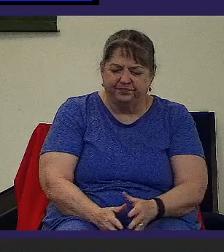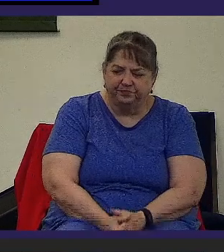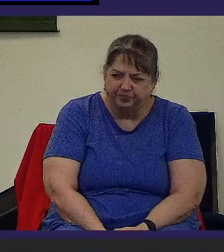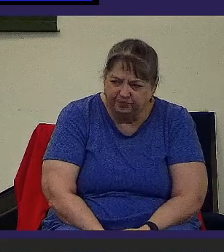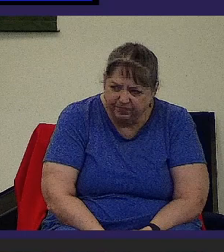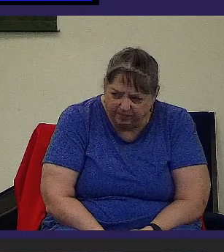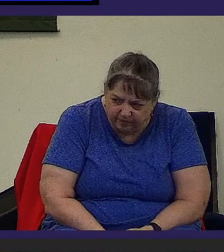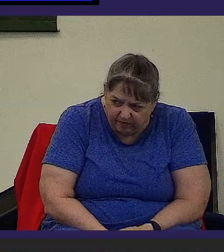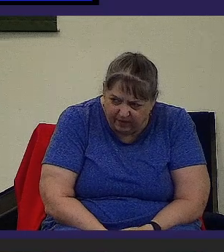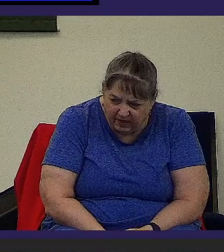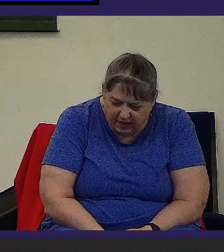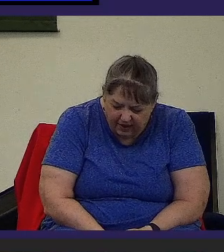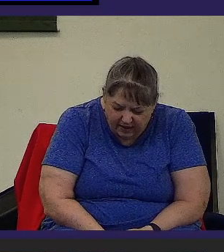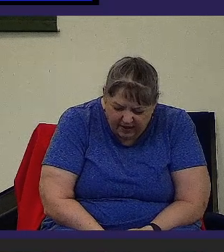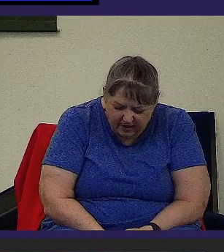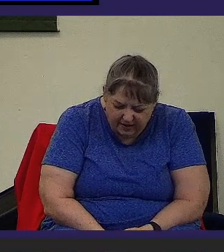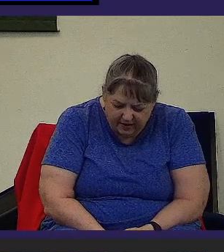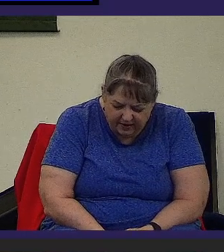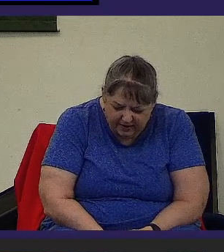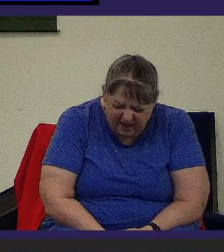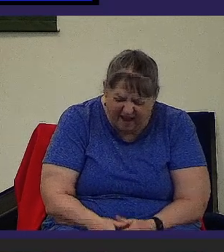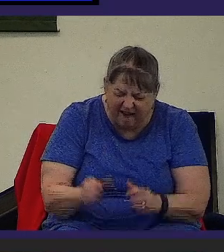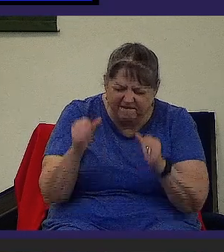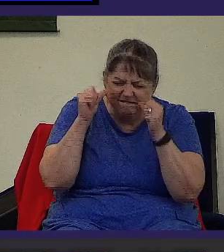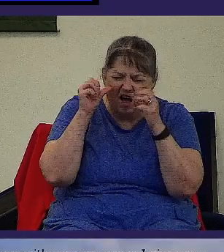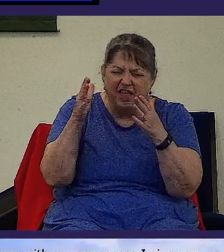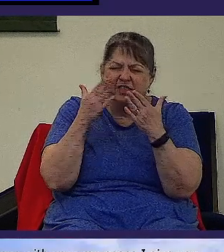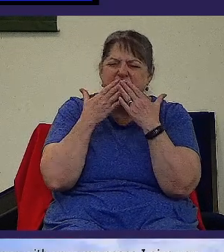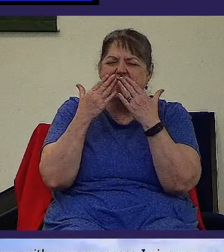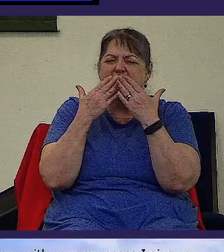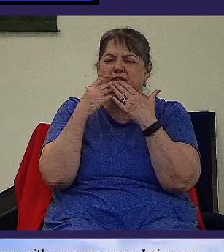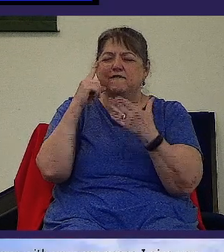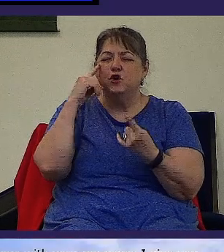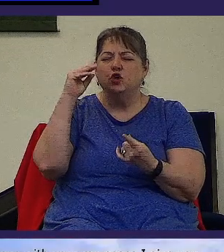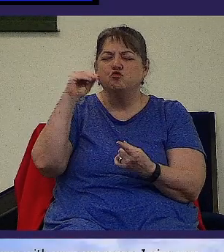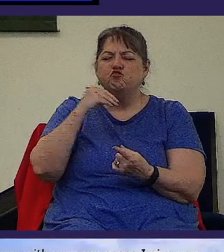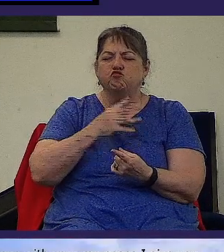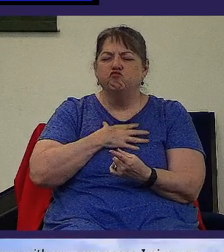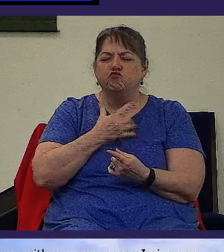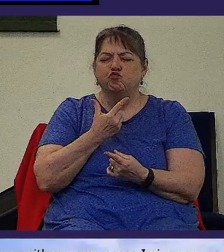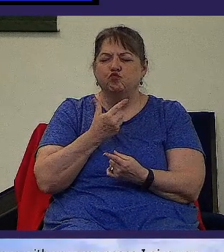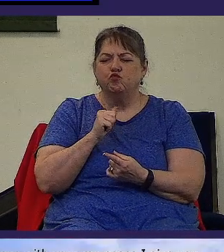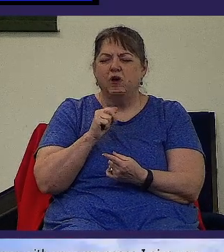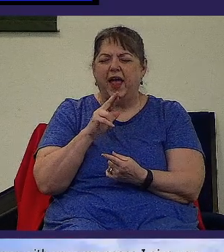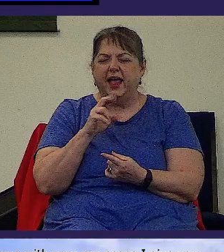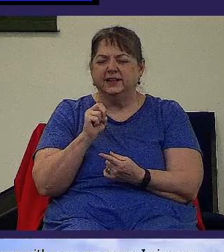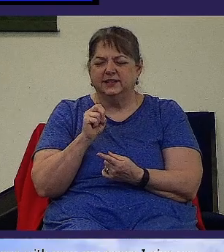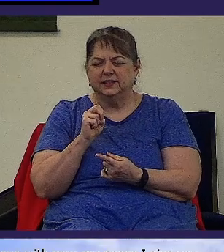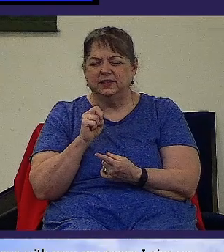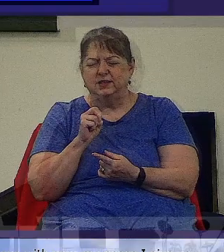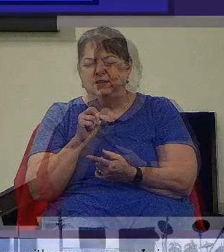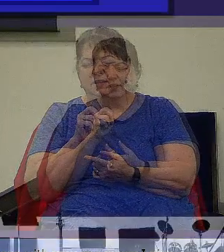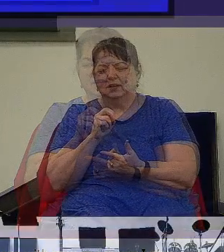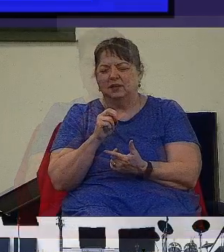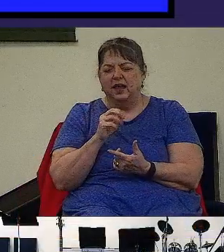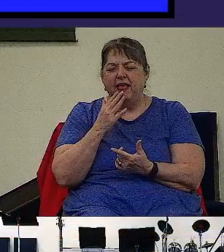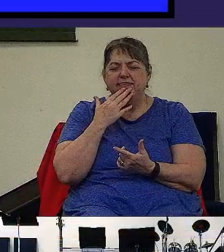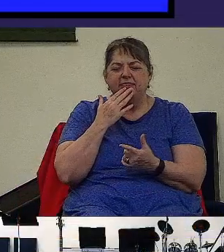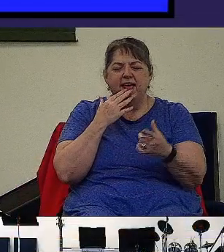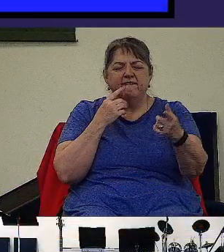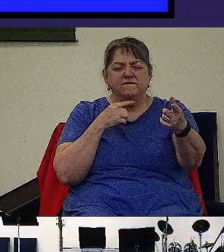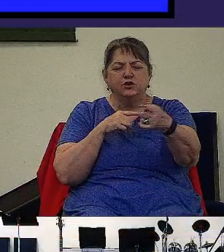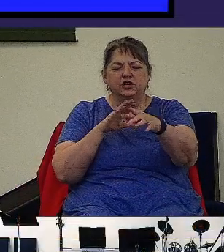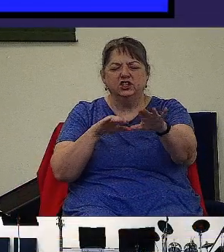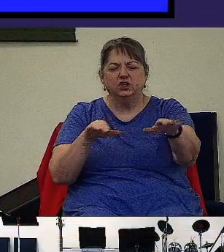father we are thankful this morning for your grace thank you again for the graduates at our